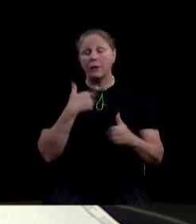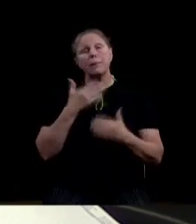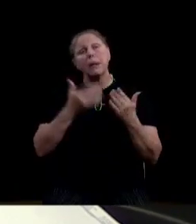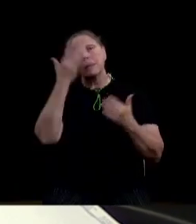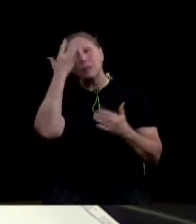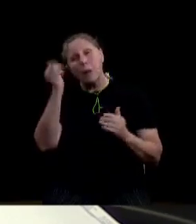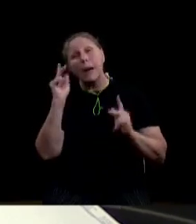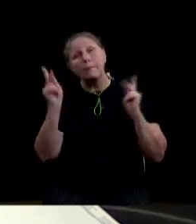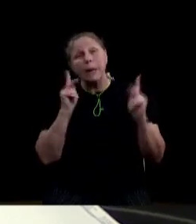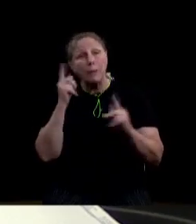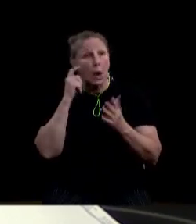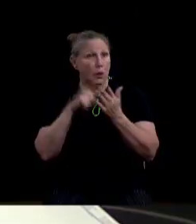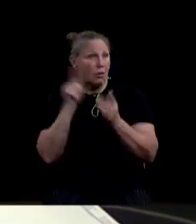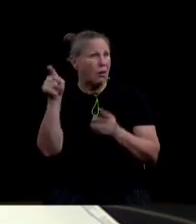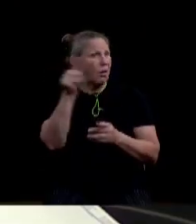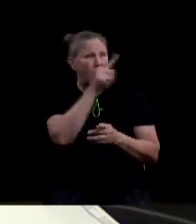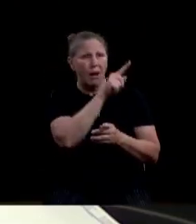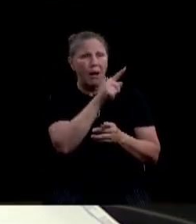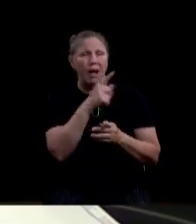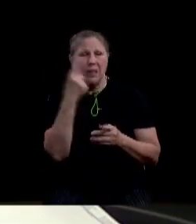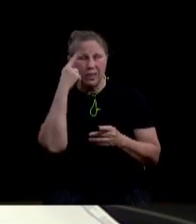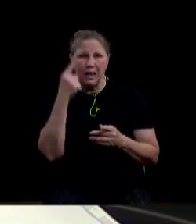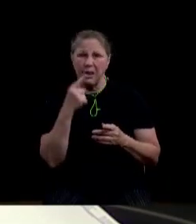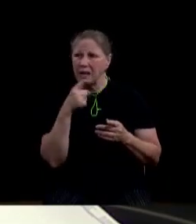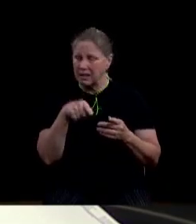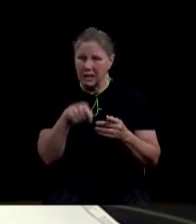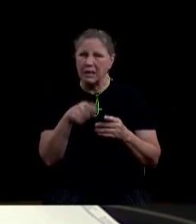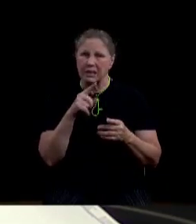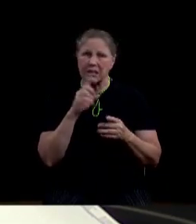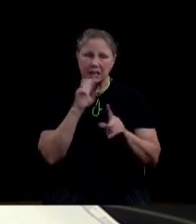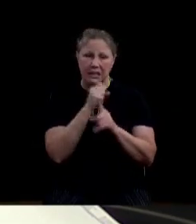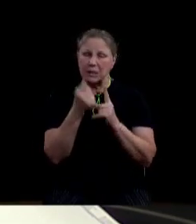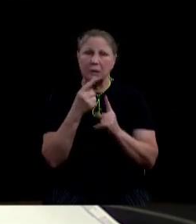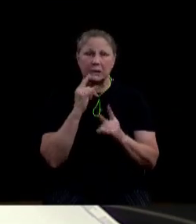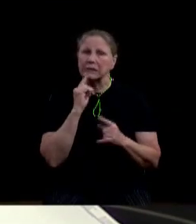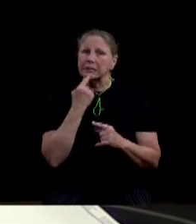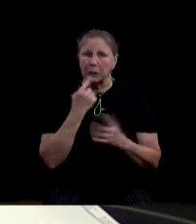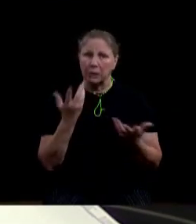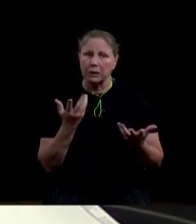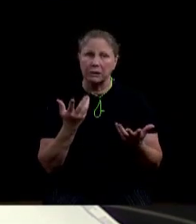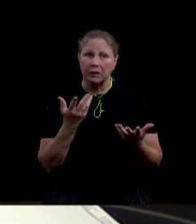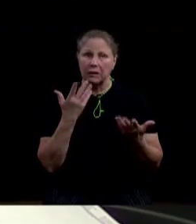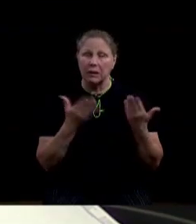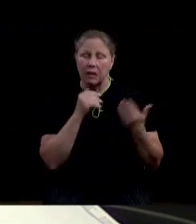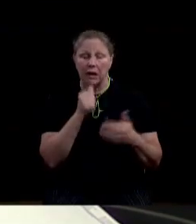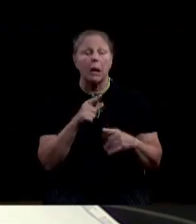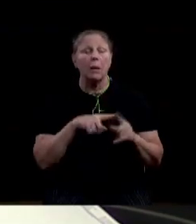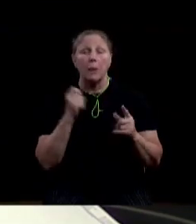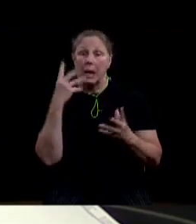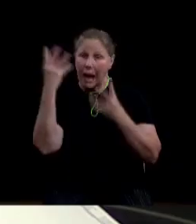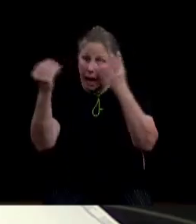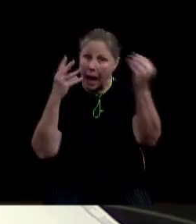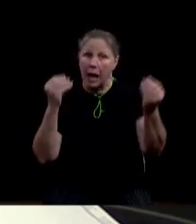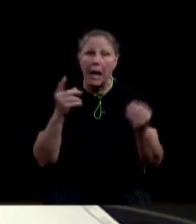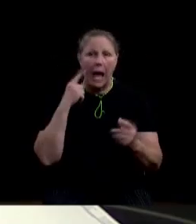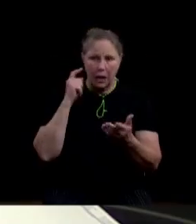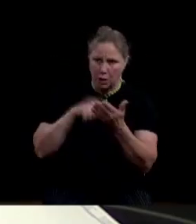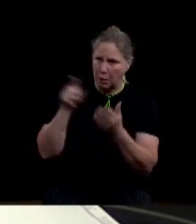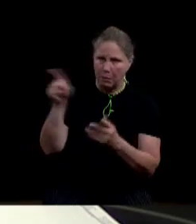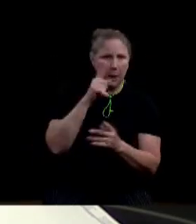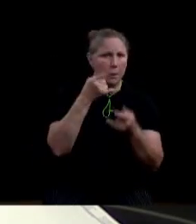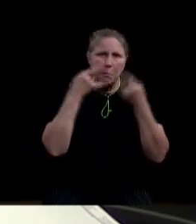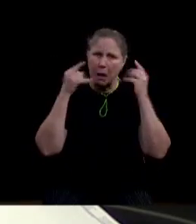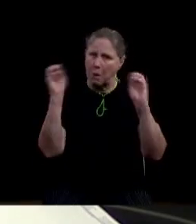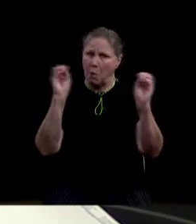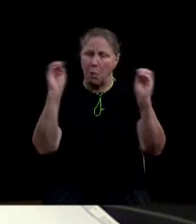as seriously as they should be. When out and about, very few patrons are wearing masks or standing 6 feet apart.